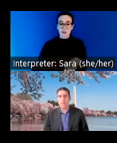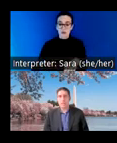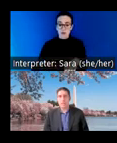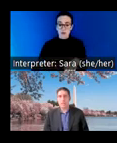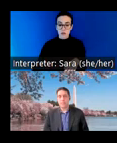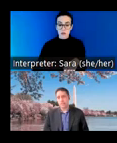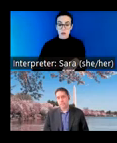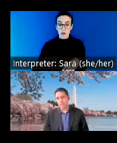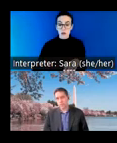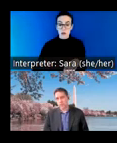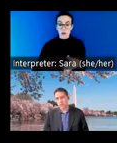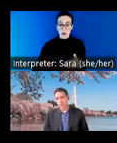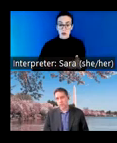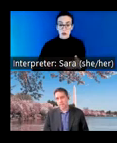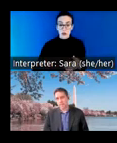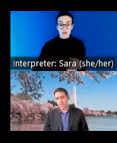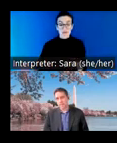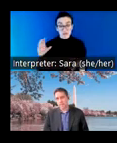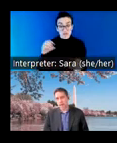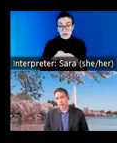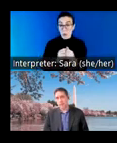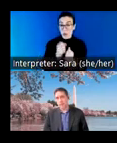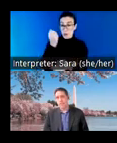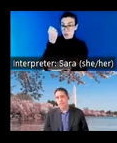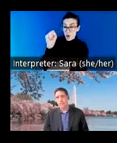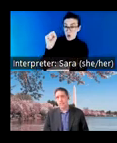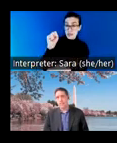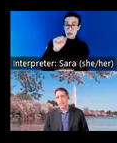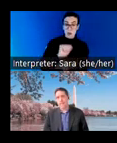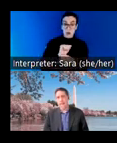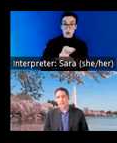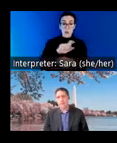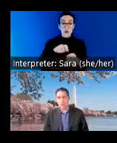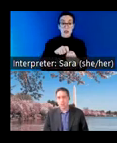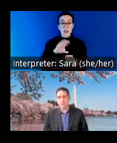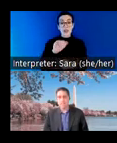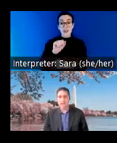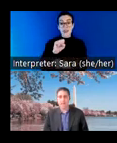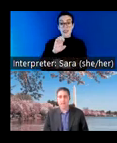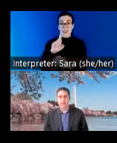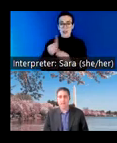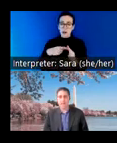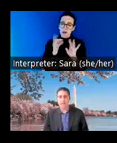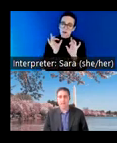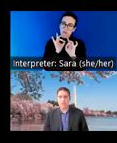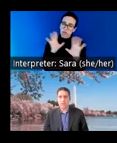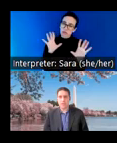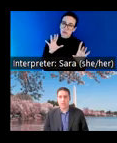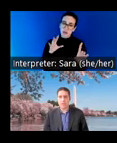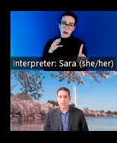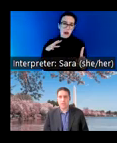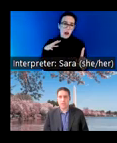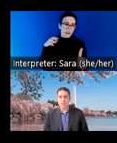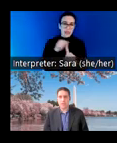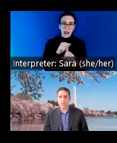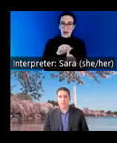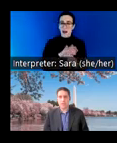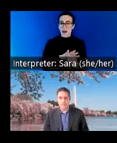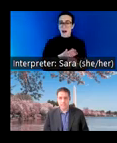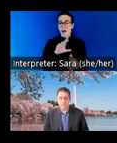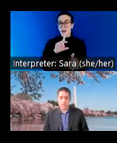protest work, in particular with our case about the attack, the brutal attack on the demonstrators who